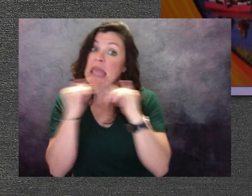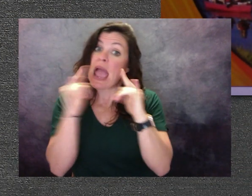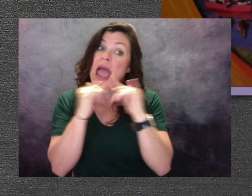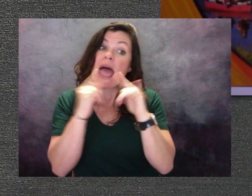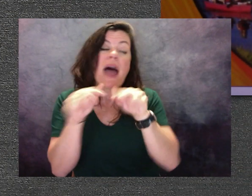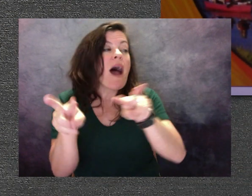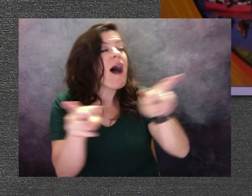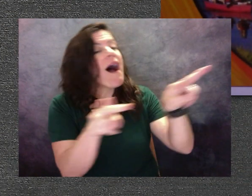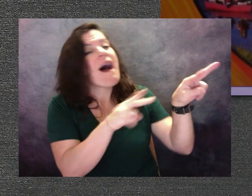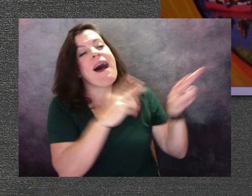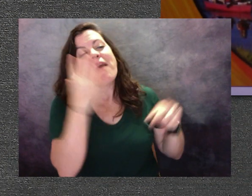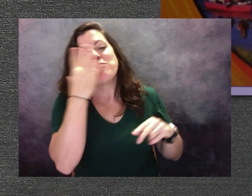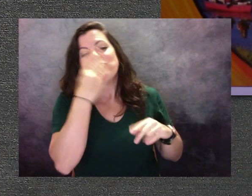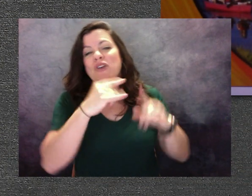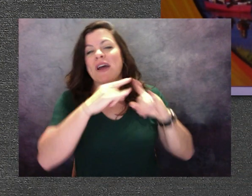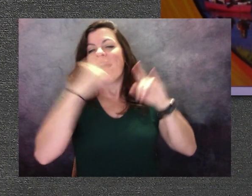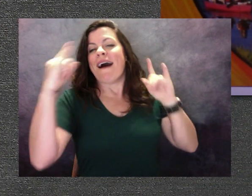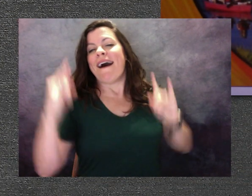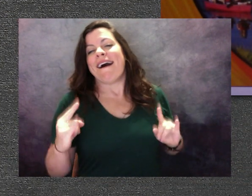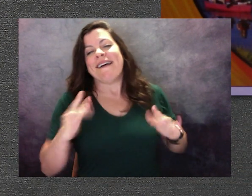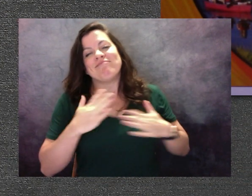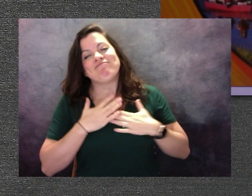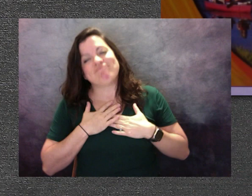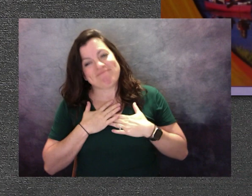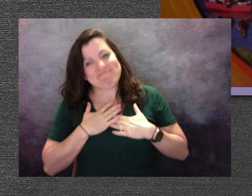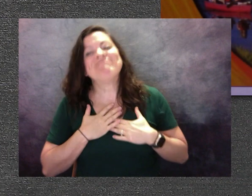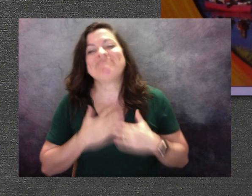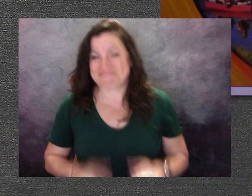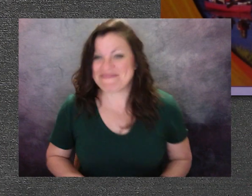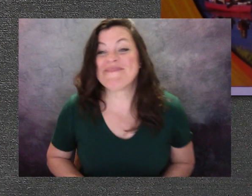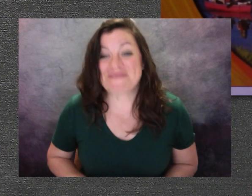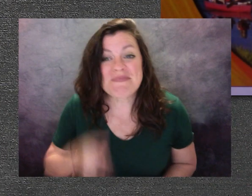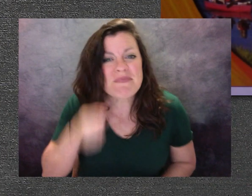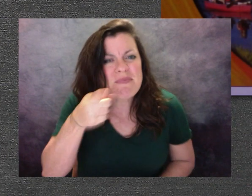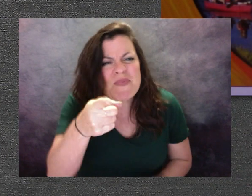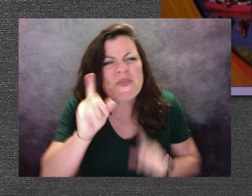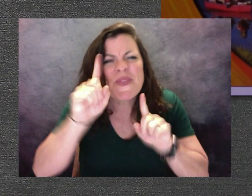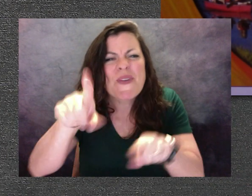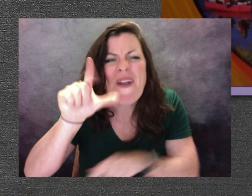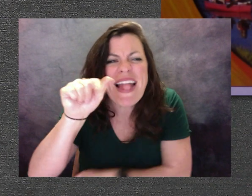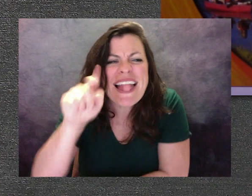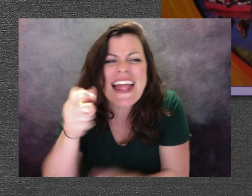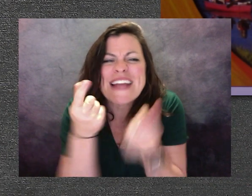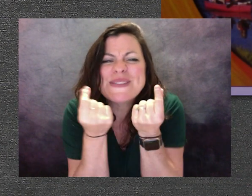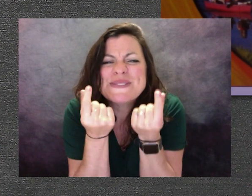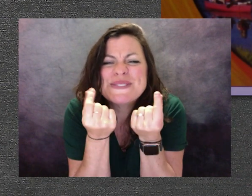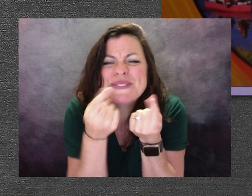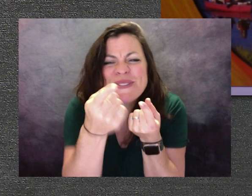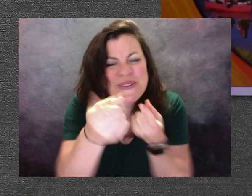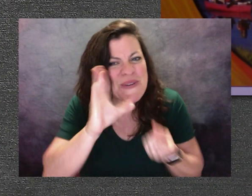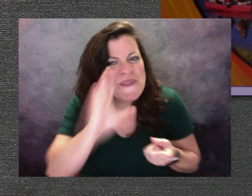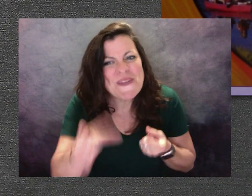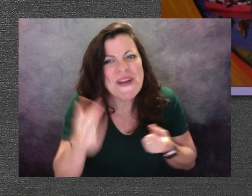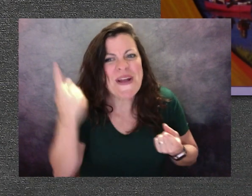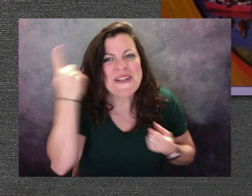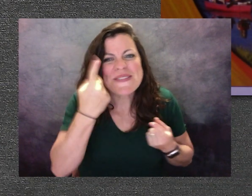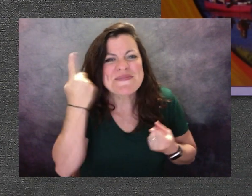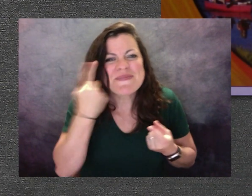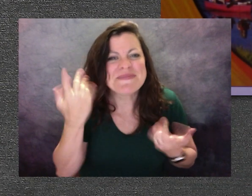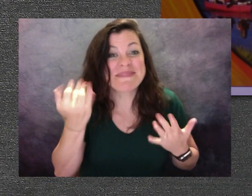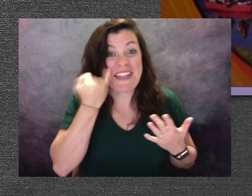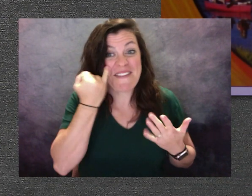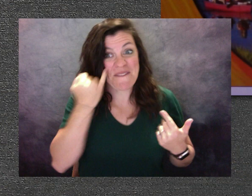What will you do at the lake? I wonder, friends, what would you do at home? If you went on a trip to a lake, what's something that you would